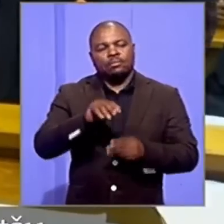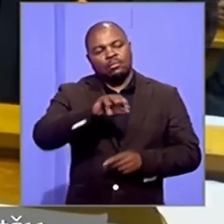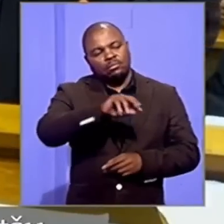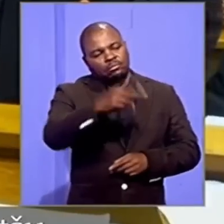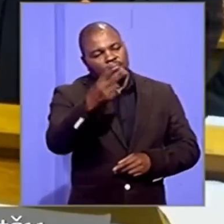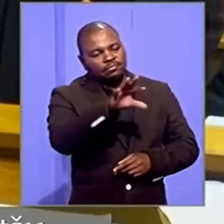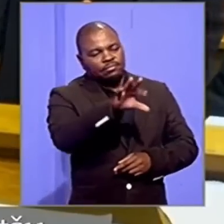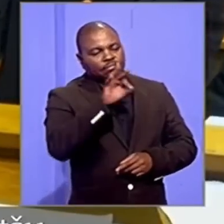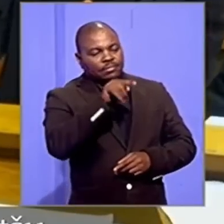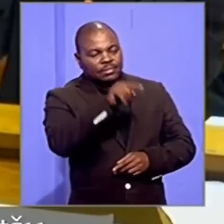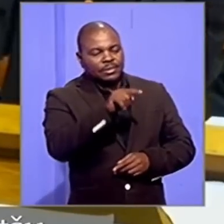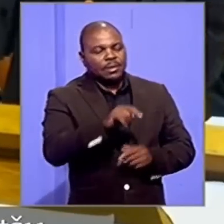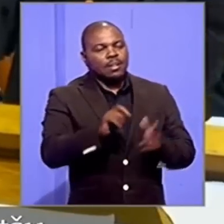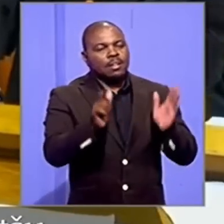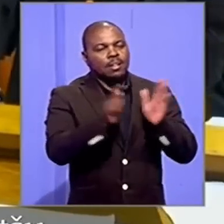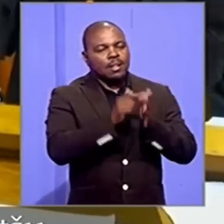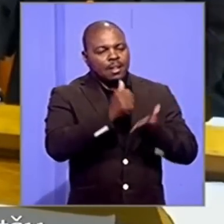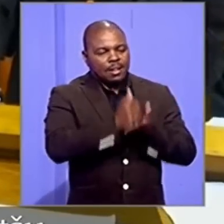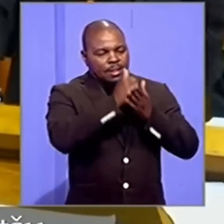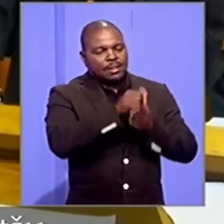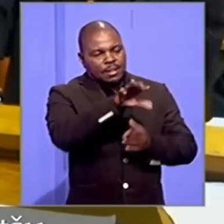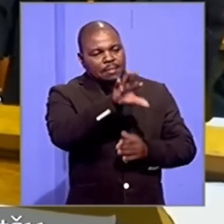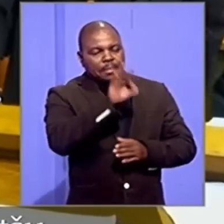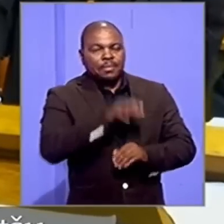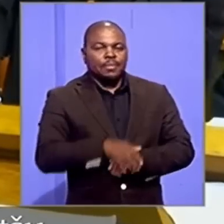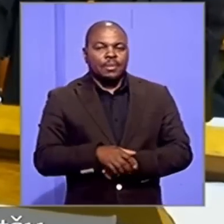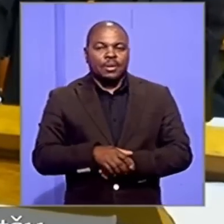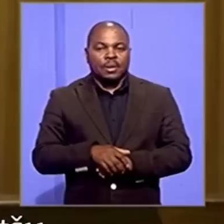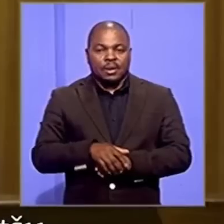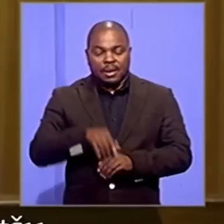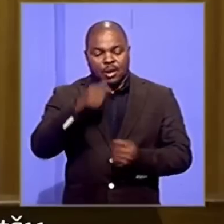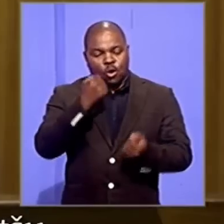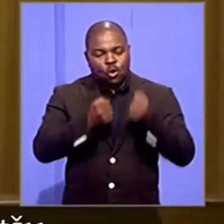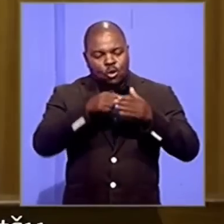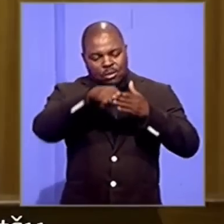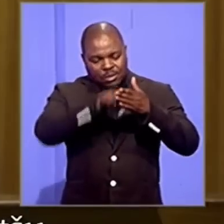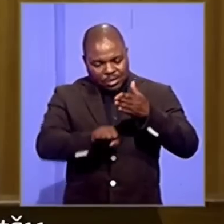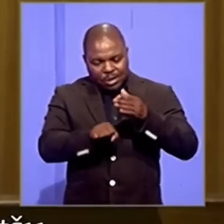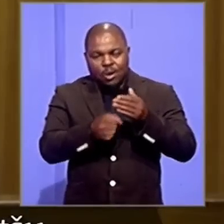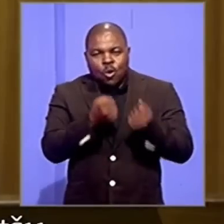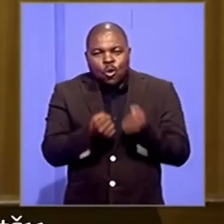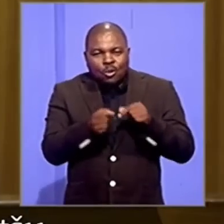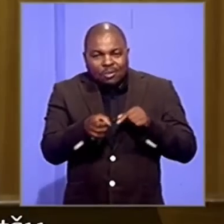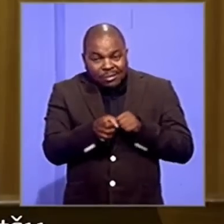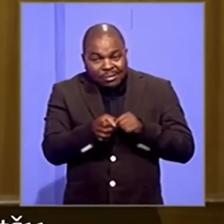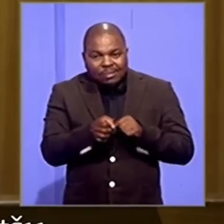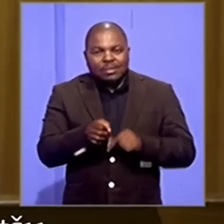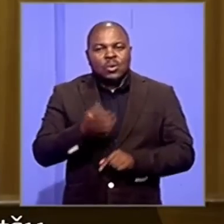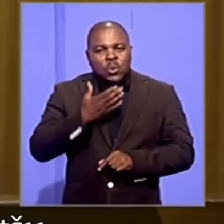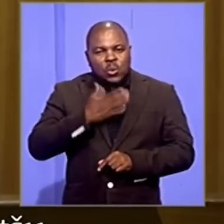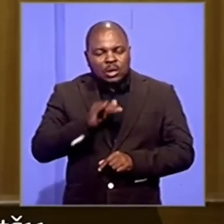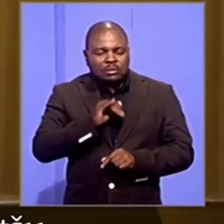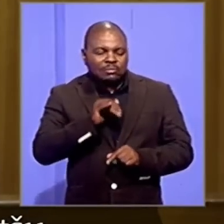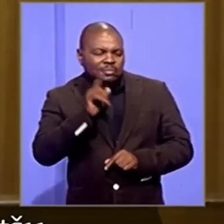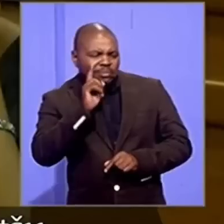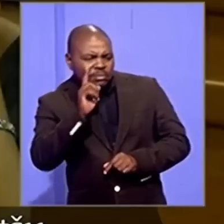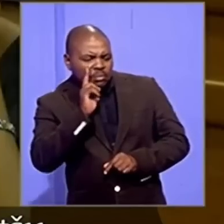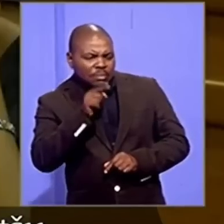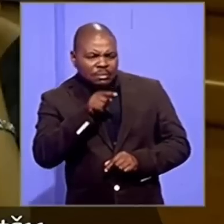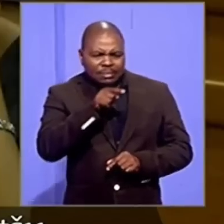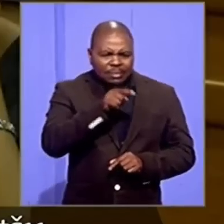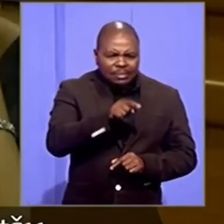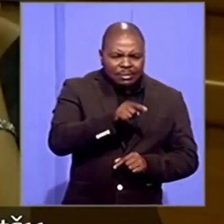kgethe go emelwa ke legal aid. Seo ka ge tsheko ka gare ga tsheko yeo e nepilwego go hlatha boleng bja boikano